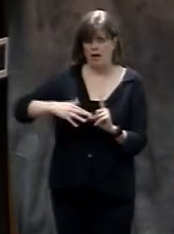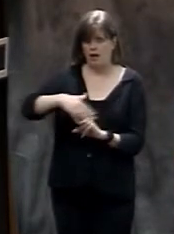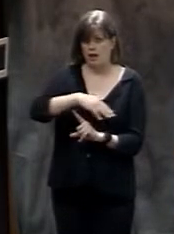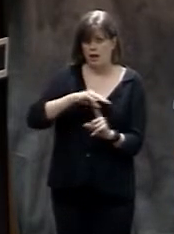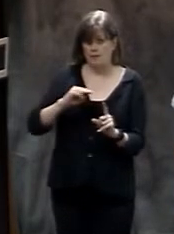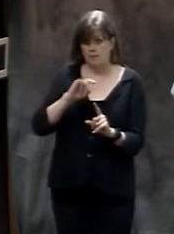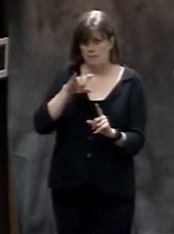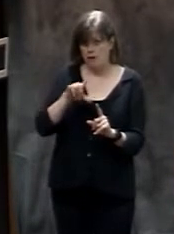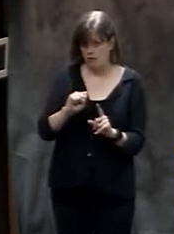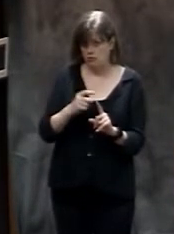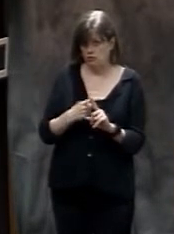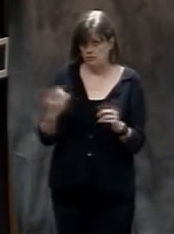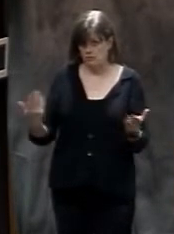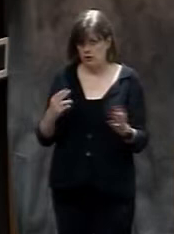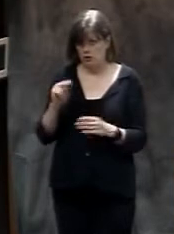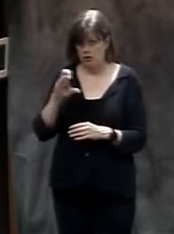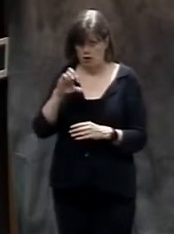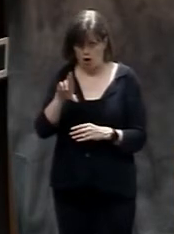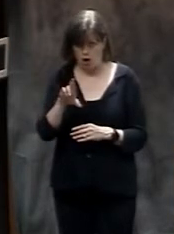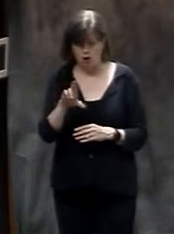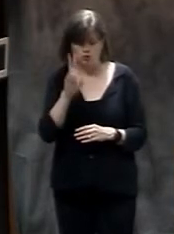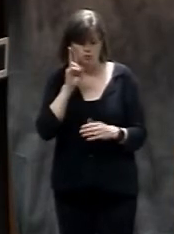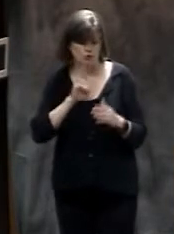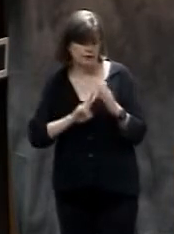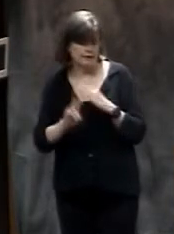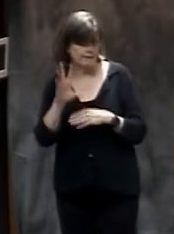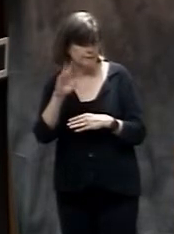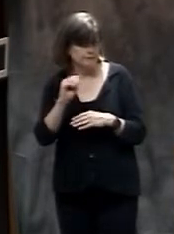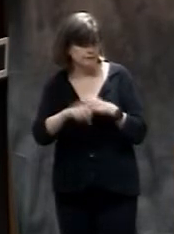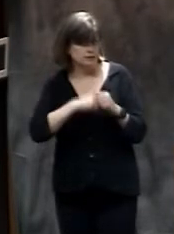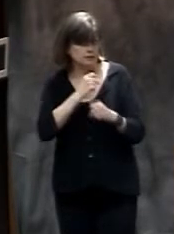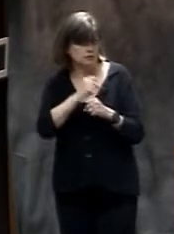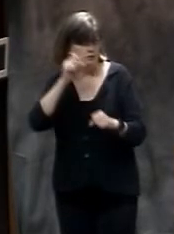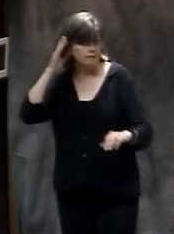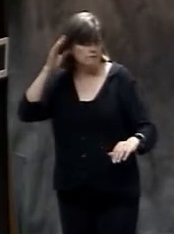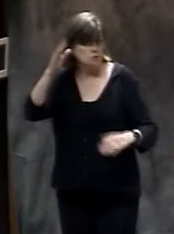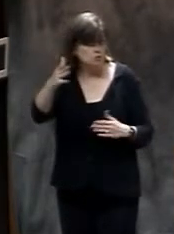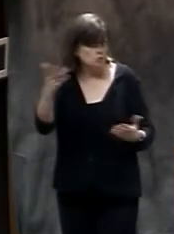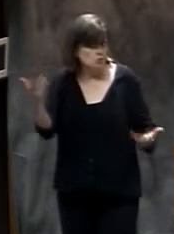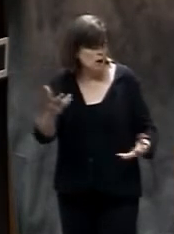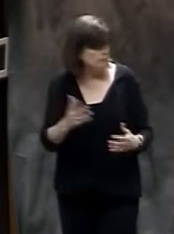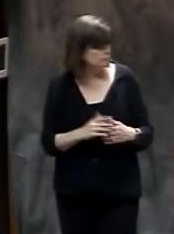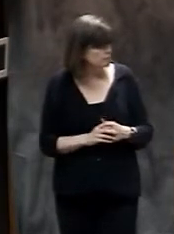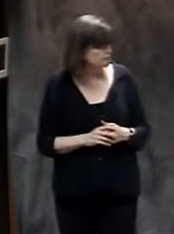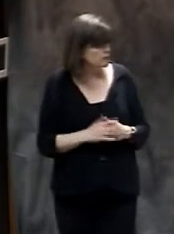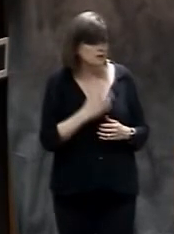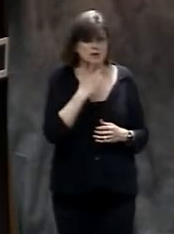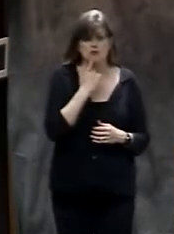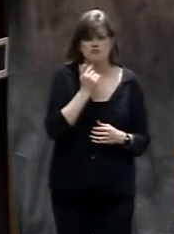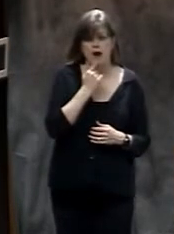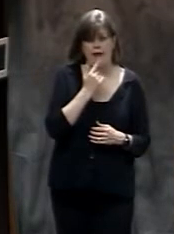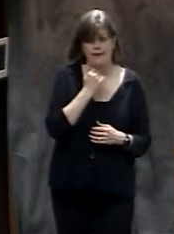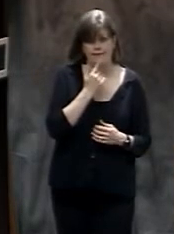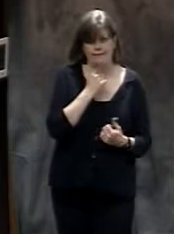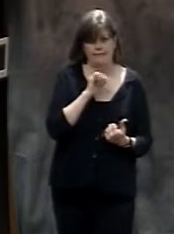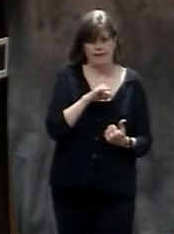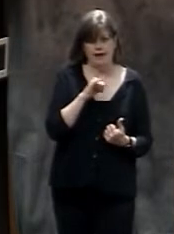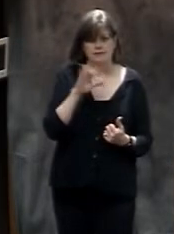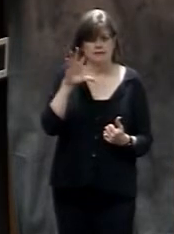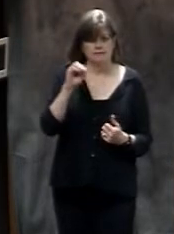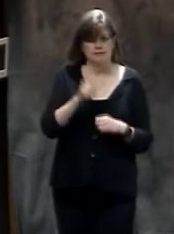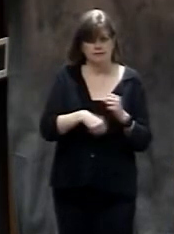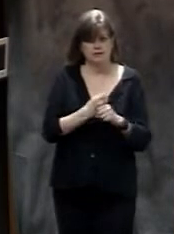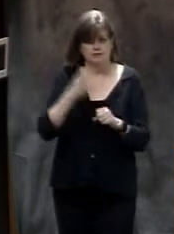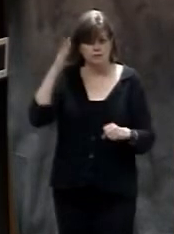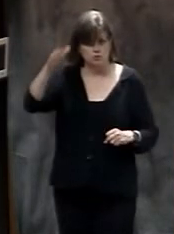NCAR to predict what might happen 50 years from now, this is the red map that we see, the red areas we see